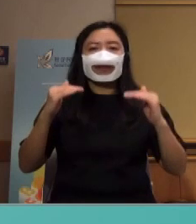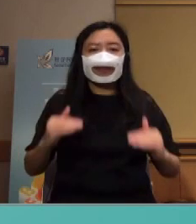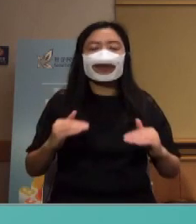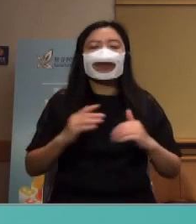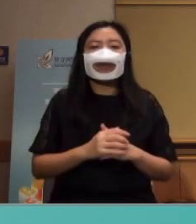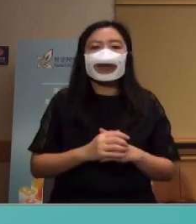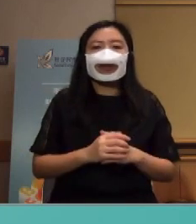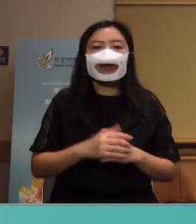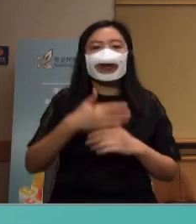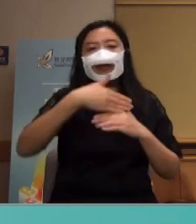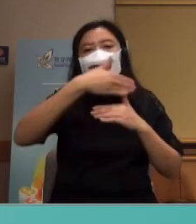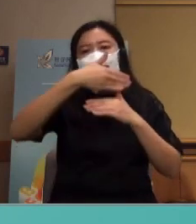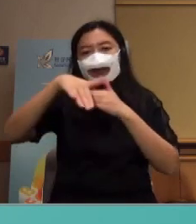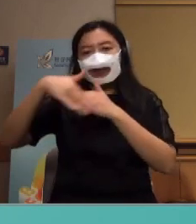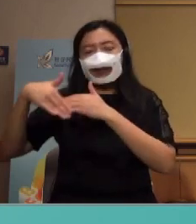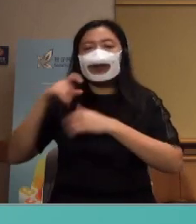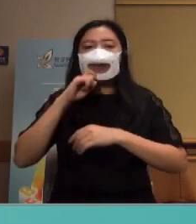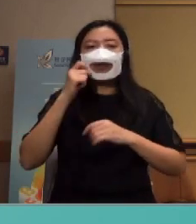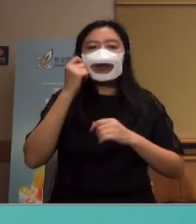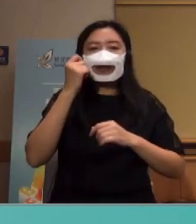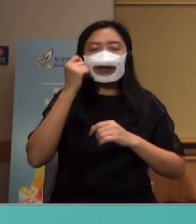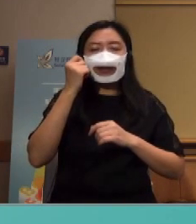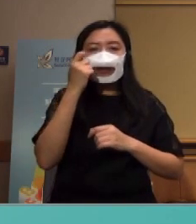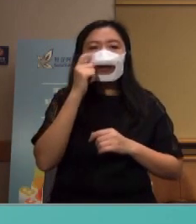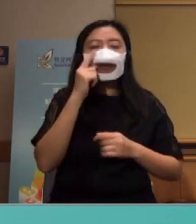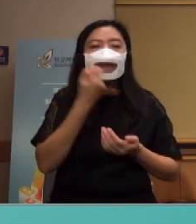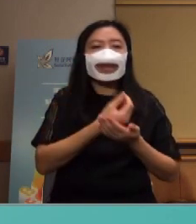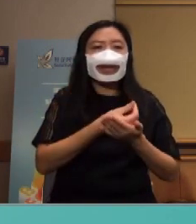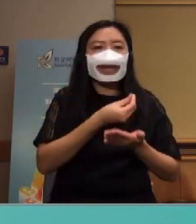like very interesting.